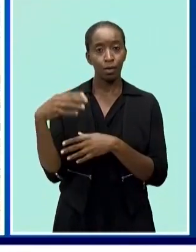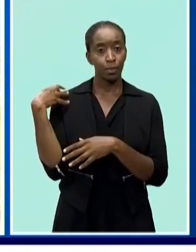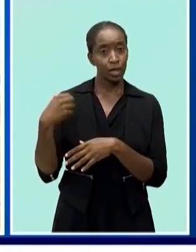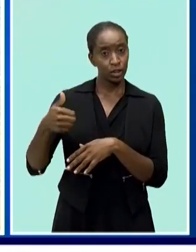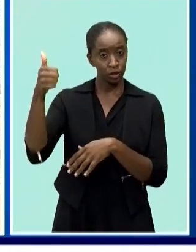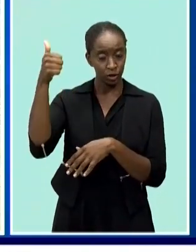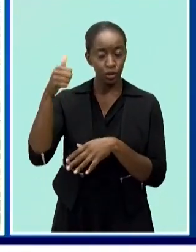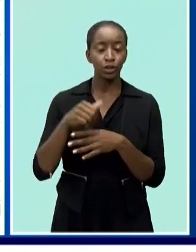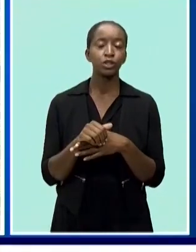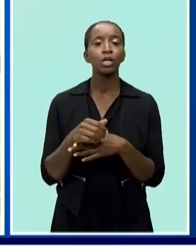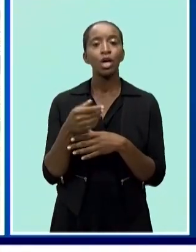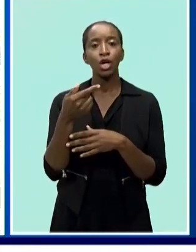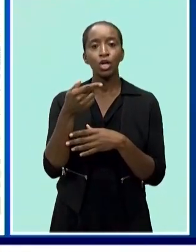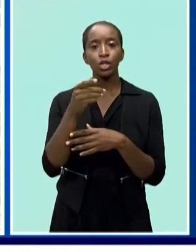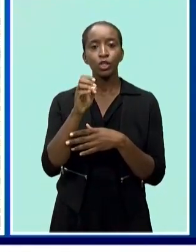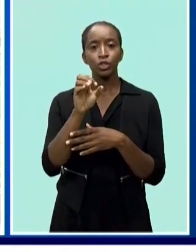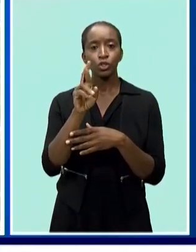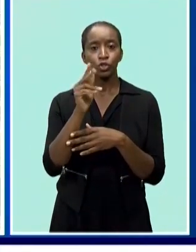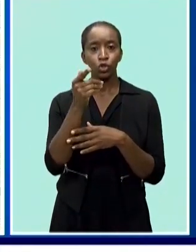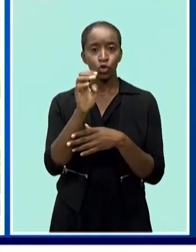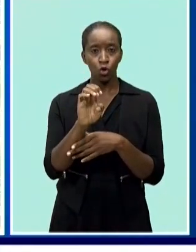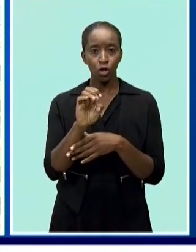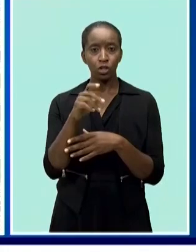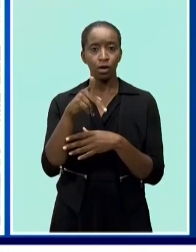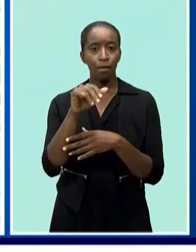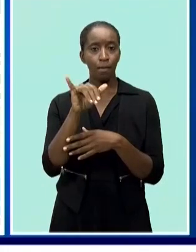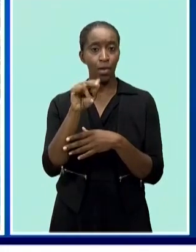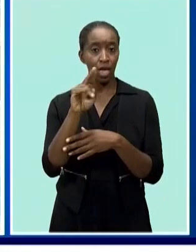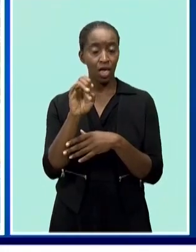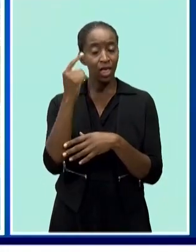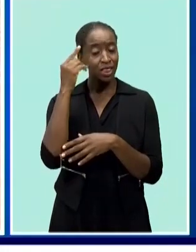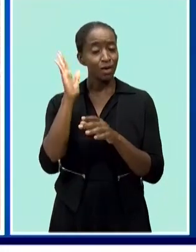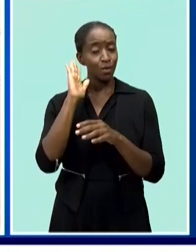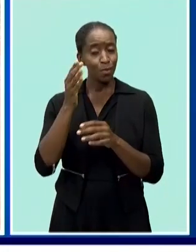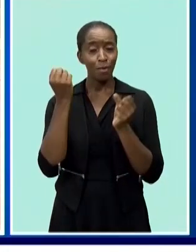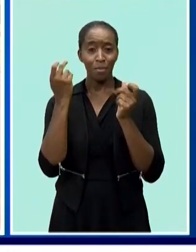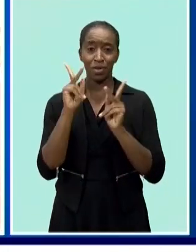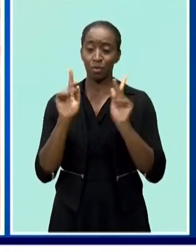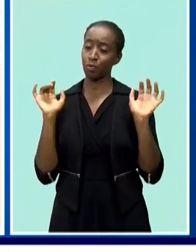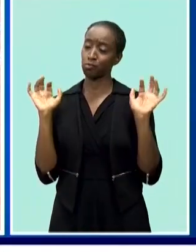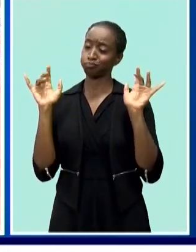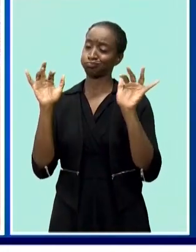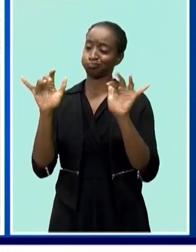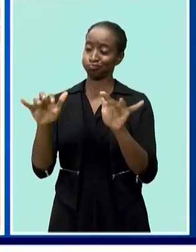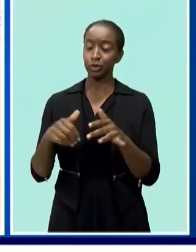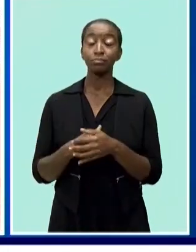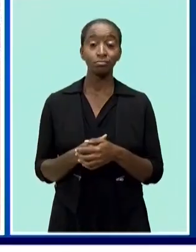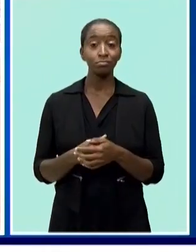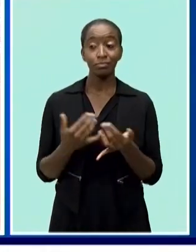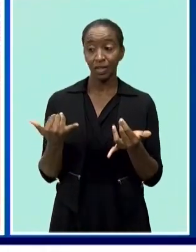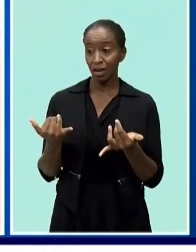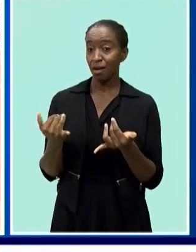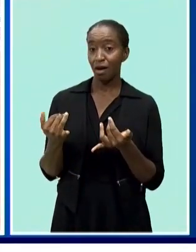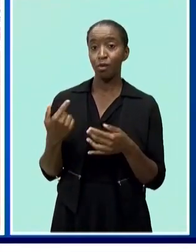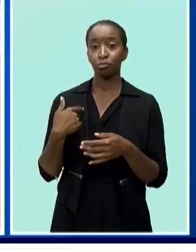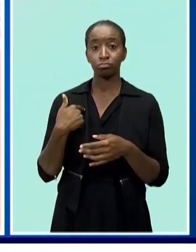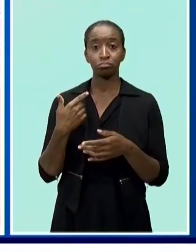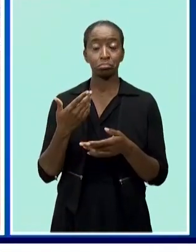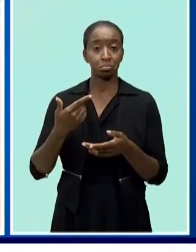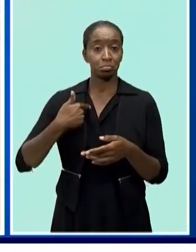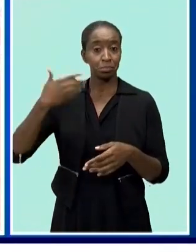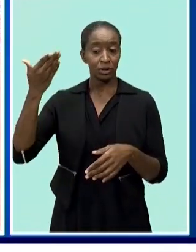Andrew, George Payne, expects a large turnout. As I speak, we expect about 150